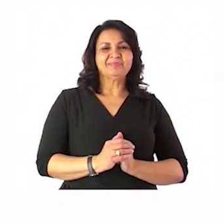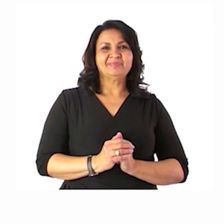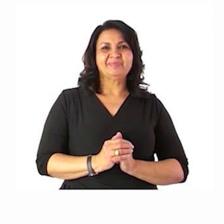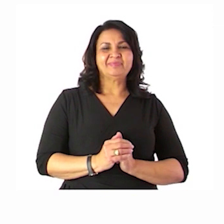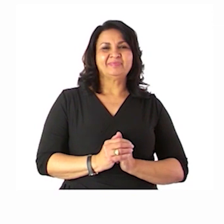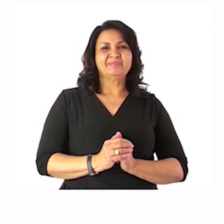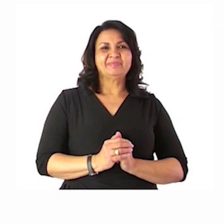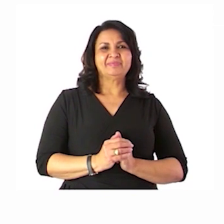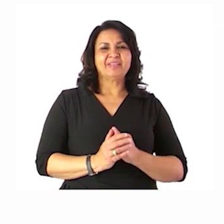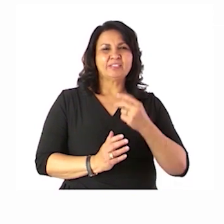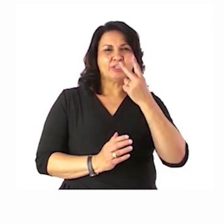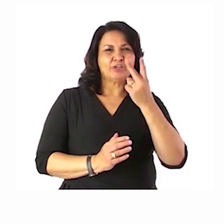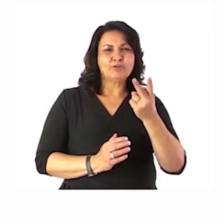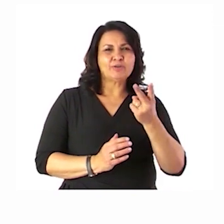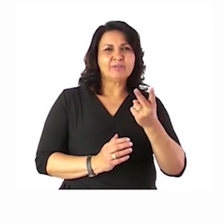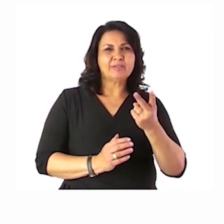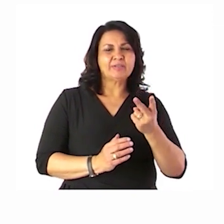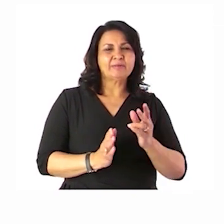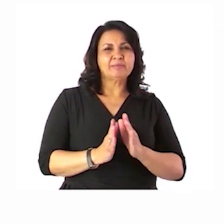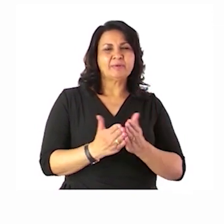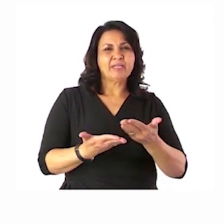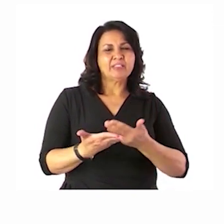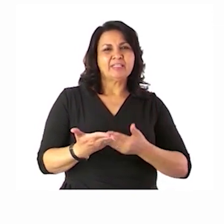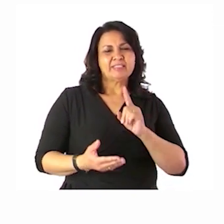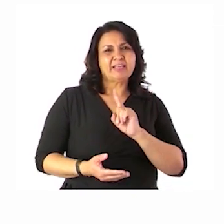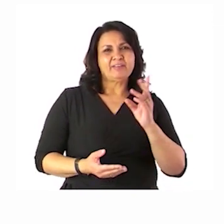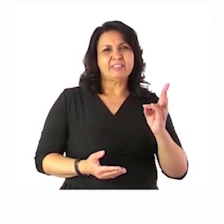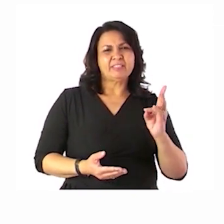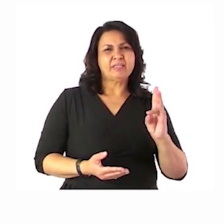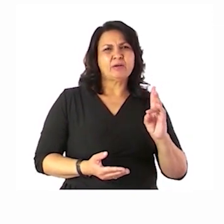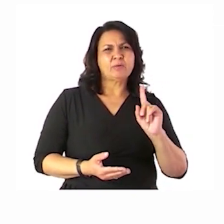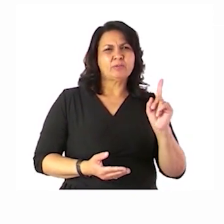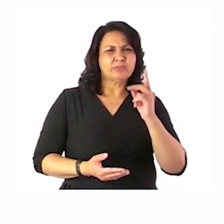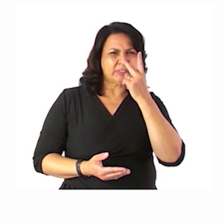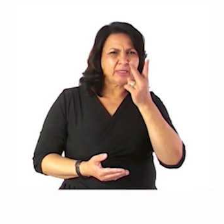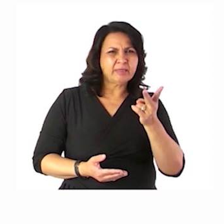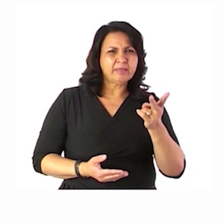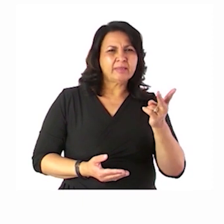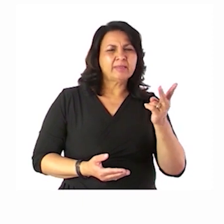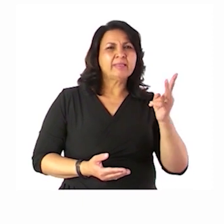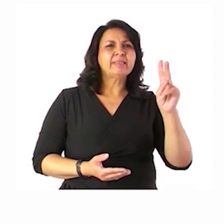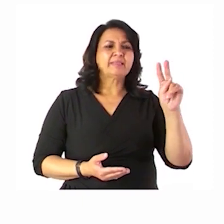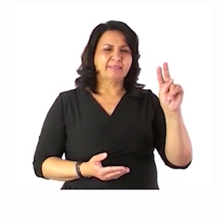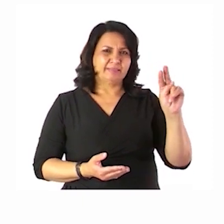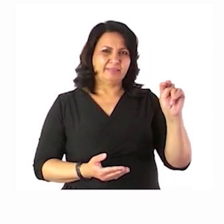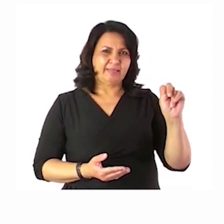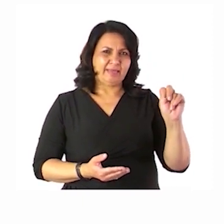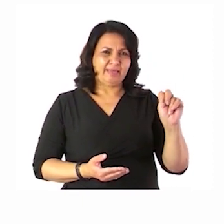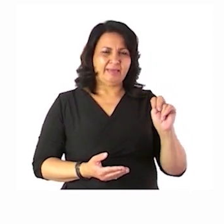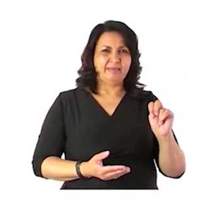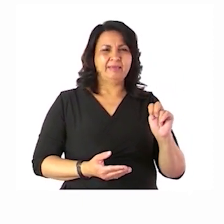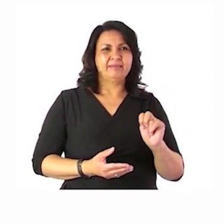Let's look at page 17. What can you see? What picture